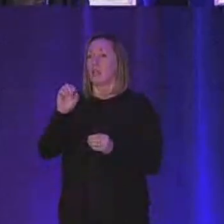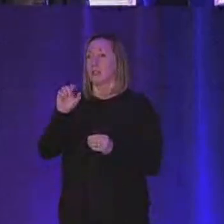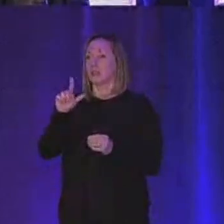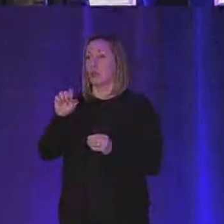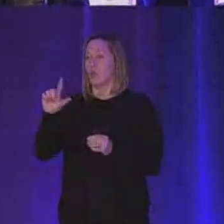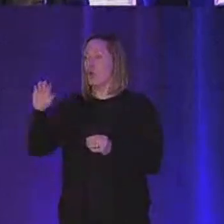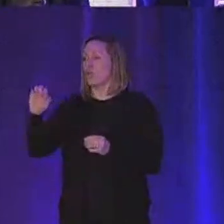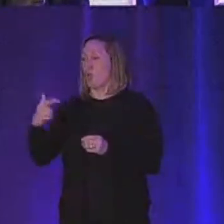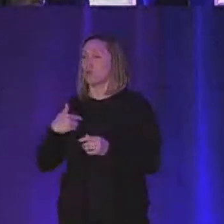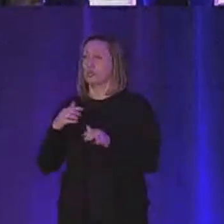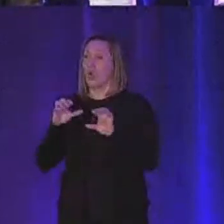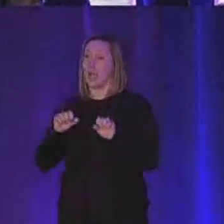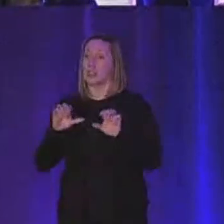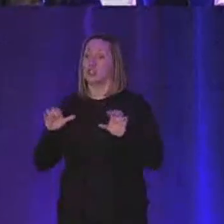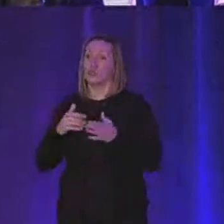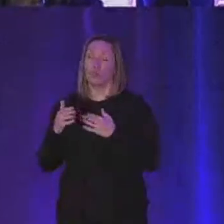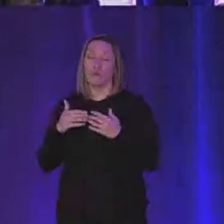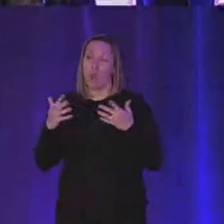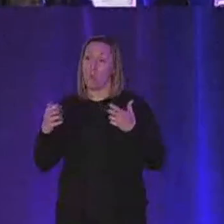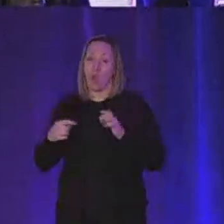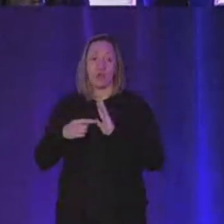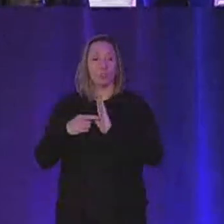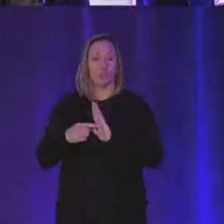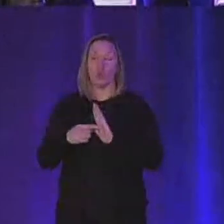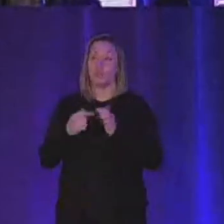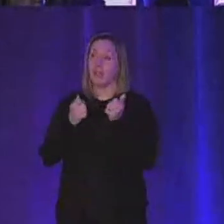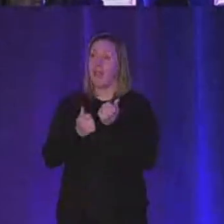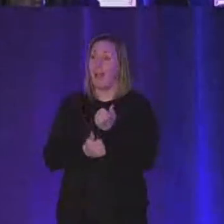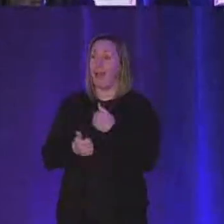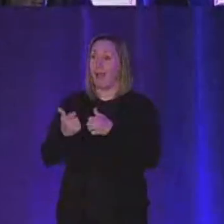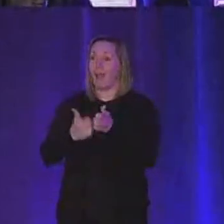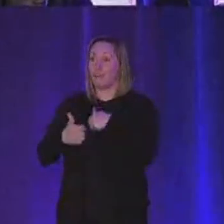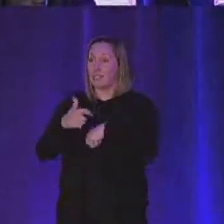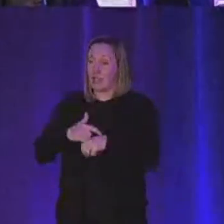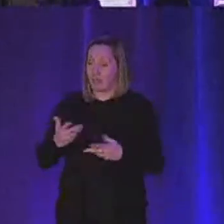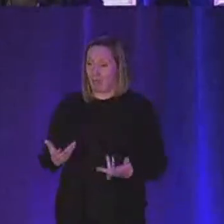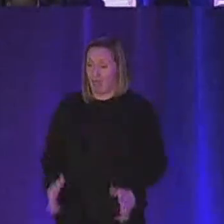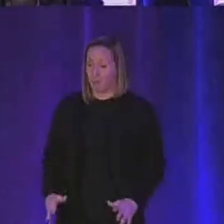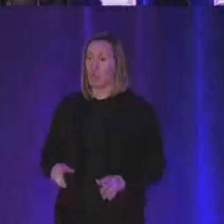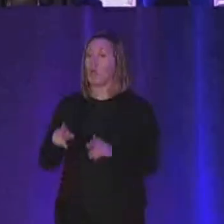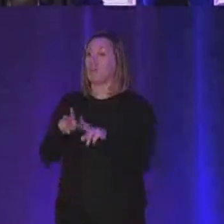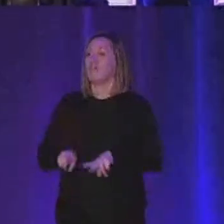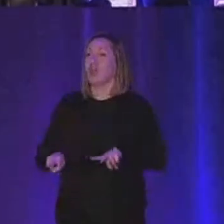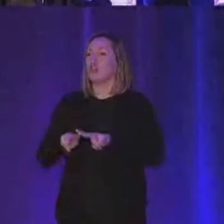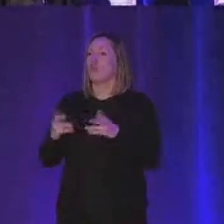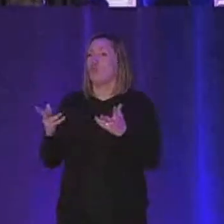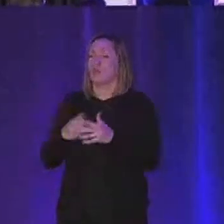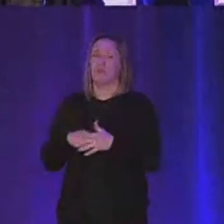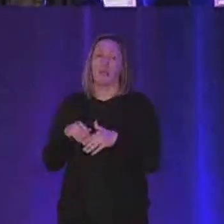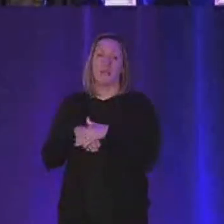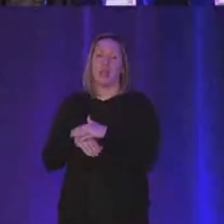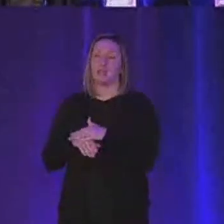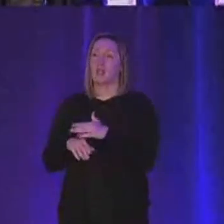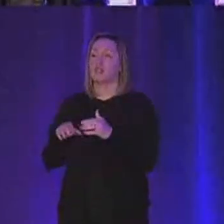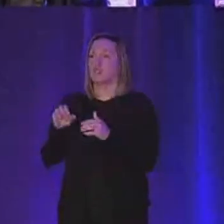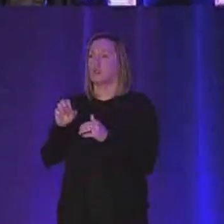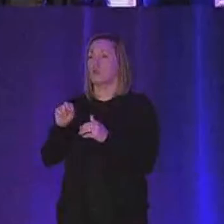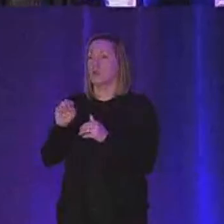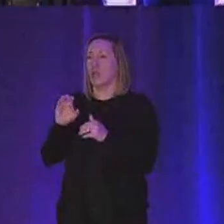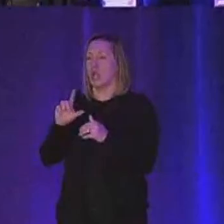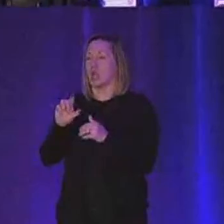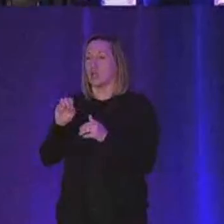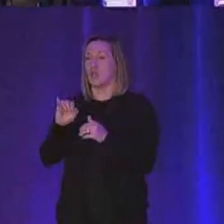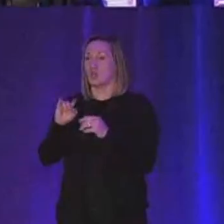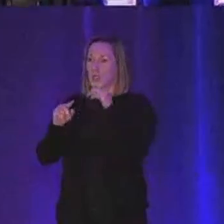want, right? And it shows me every single time after the fact what a value is. I even get access to the enclosing scope and so on,